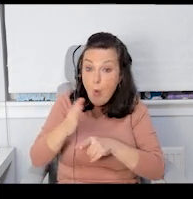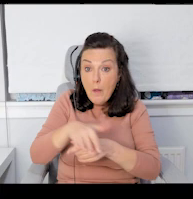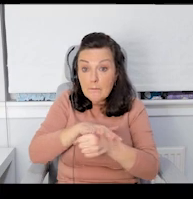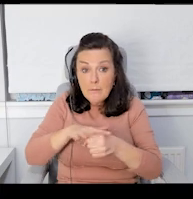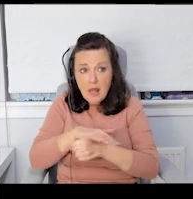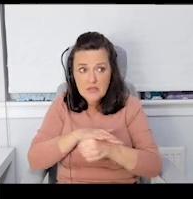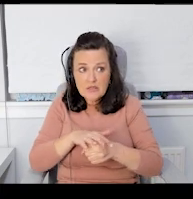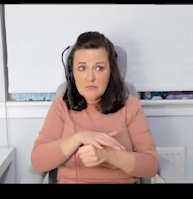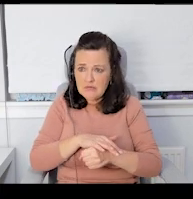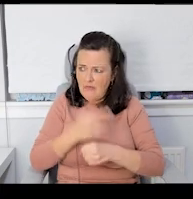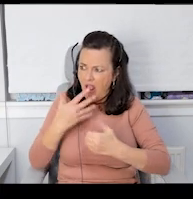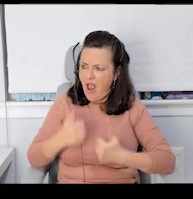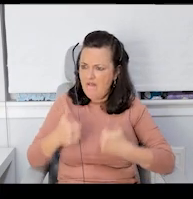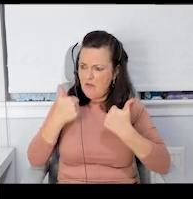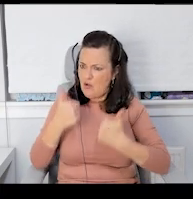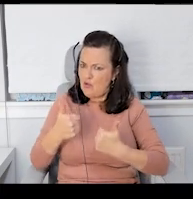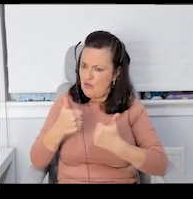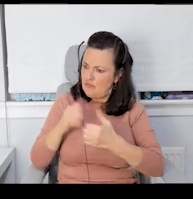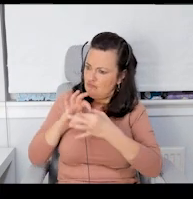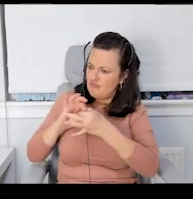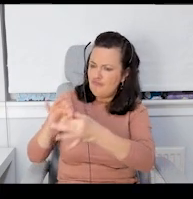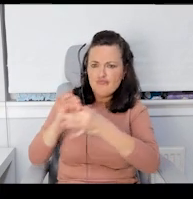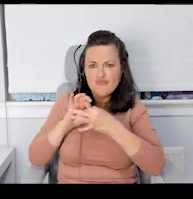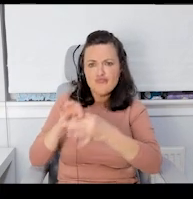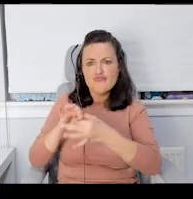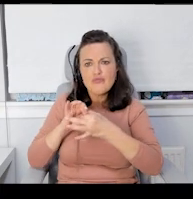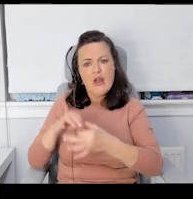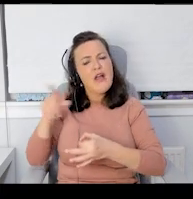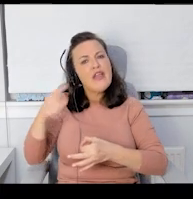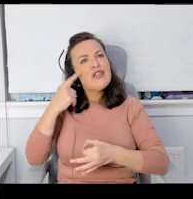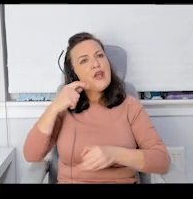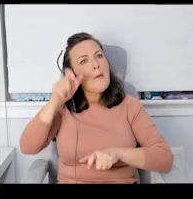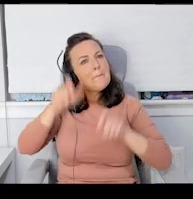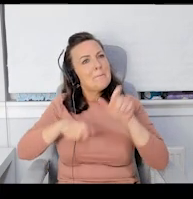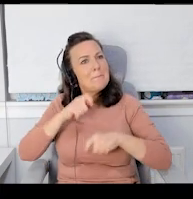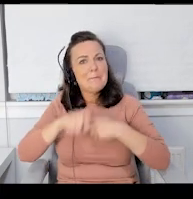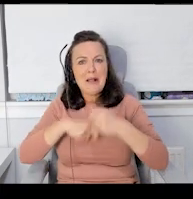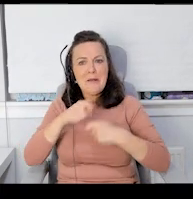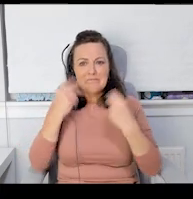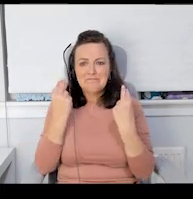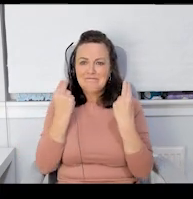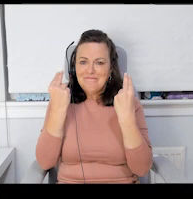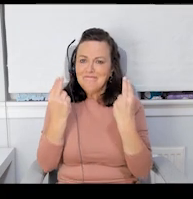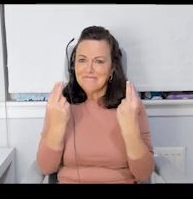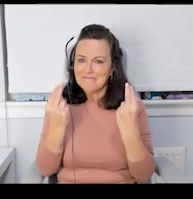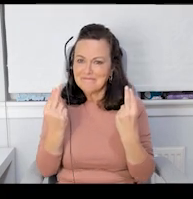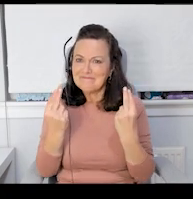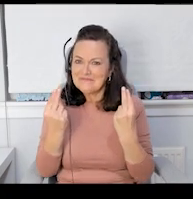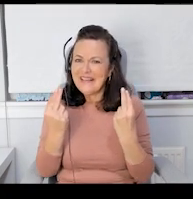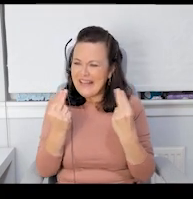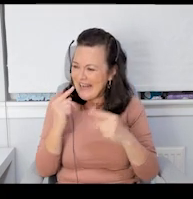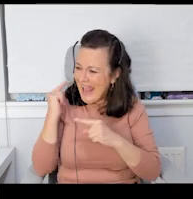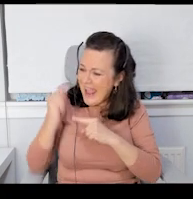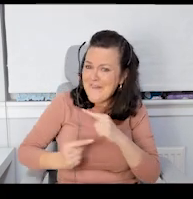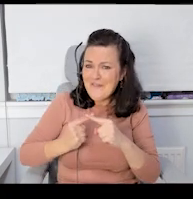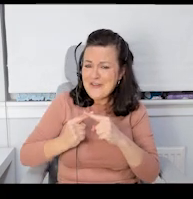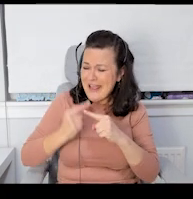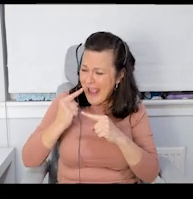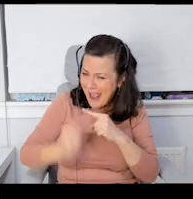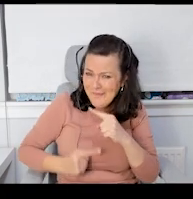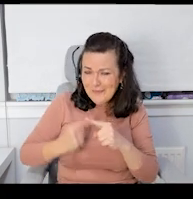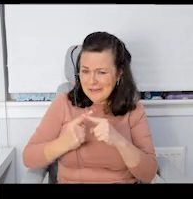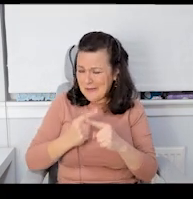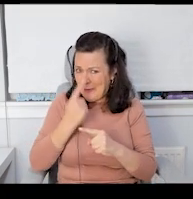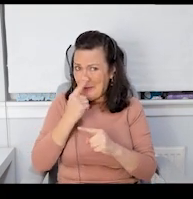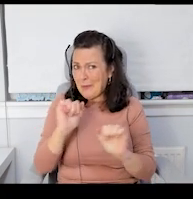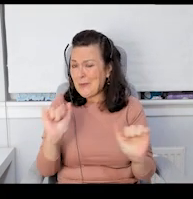that positive working relationship with yourselves, with them. They become the adults in the scenario as well. And I think that is just something that year on year gets stronger